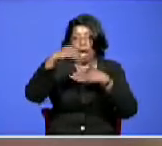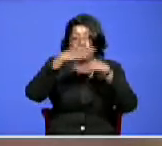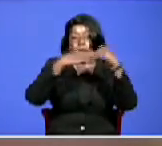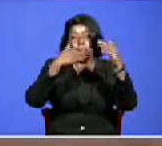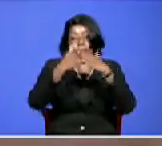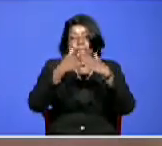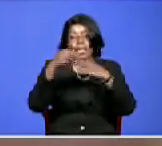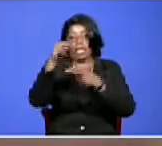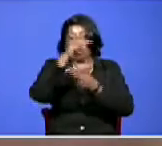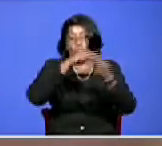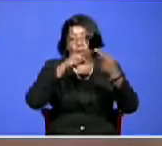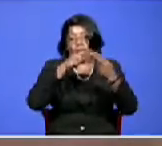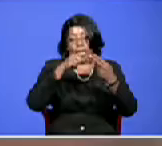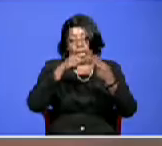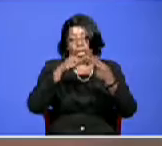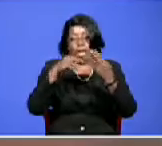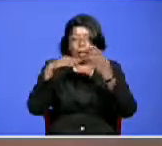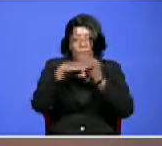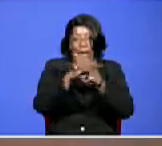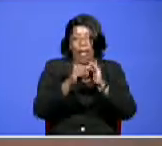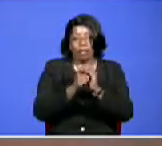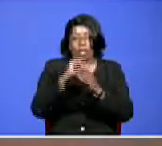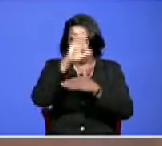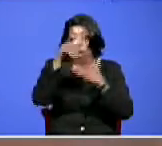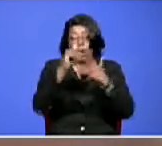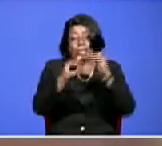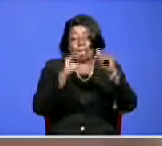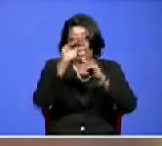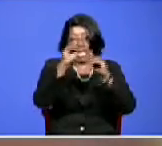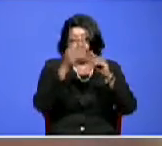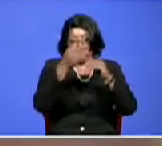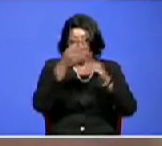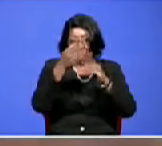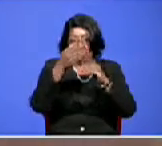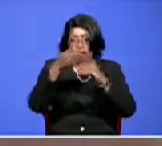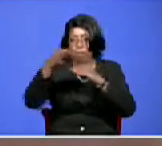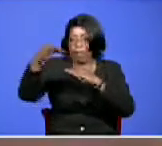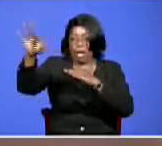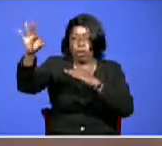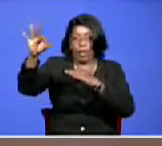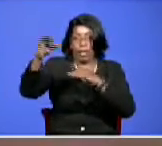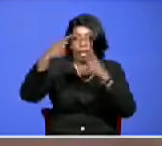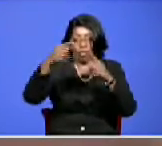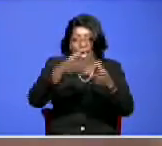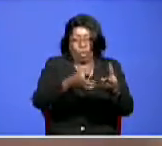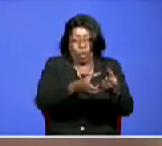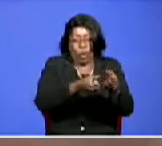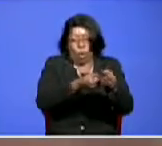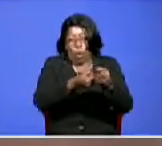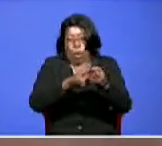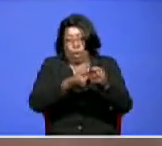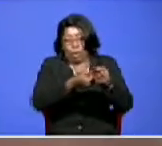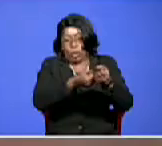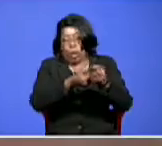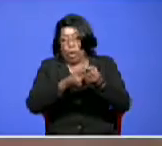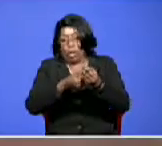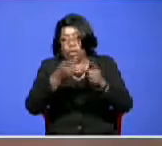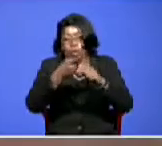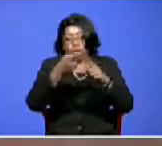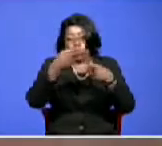Dorian pounded. All the stairs blew away, so when I tried to hold on to get to the